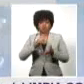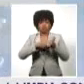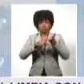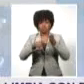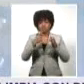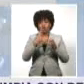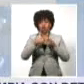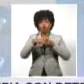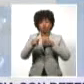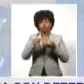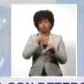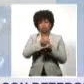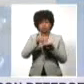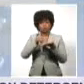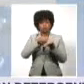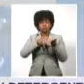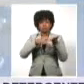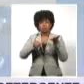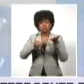11,457 visitors,